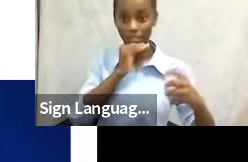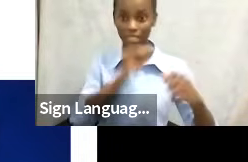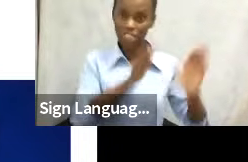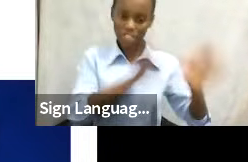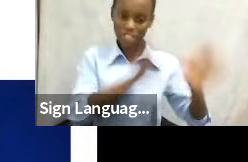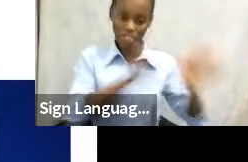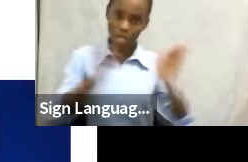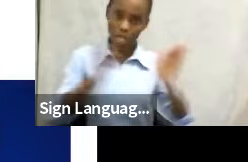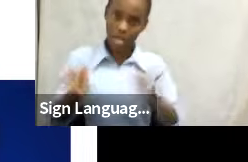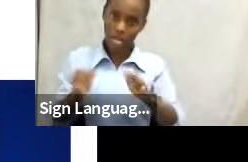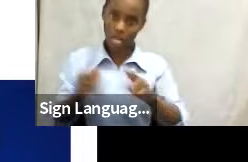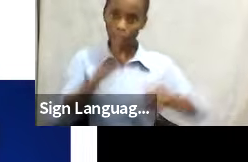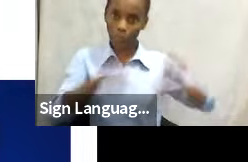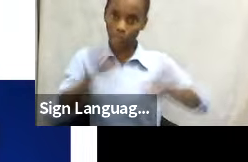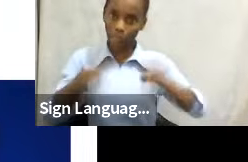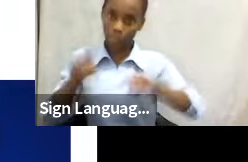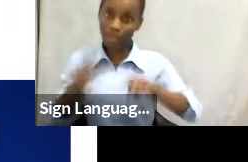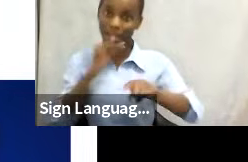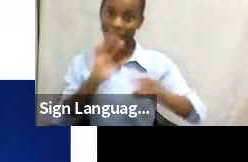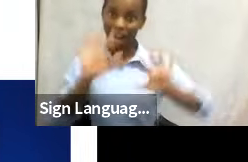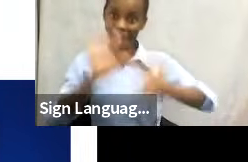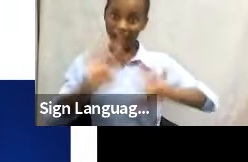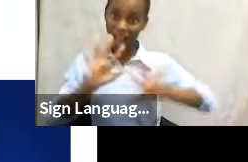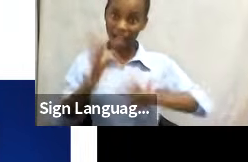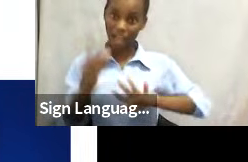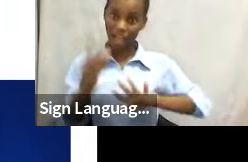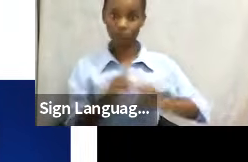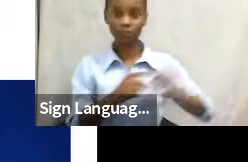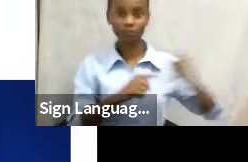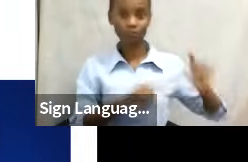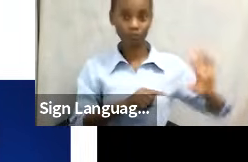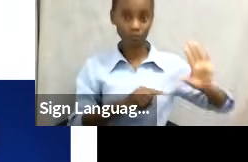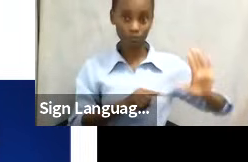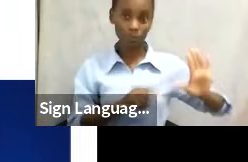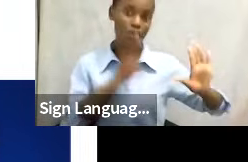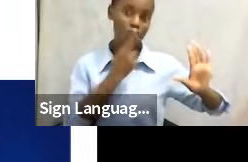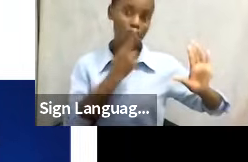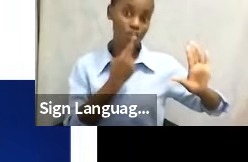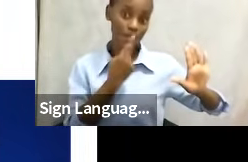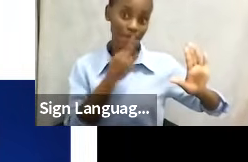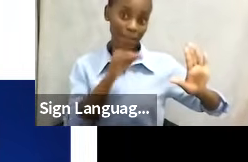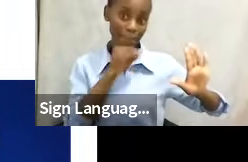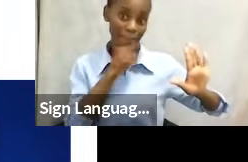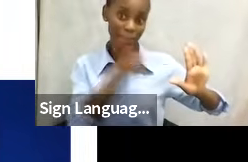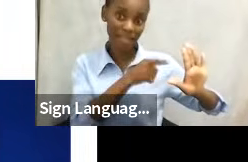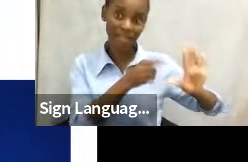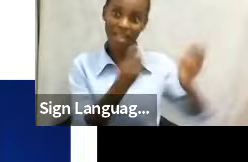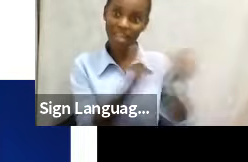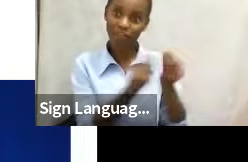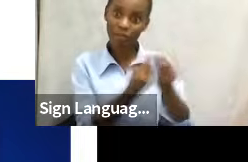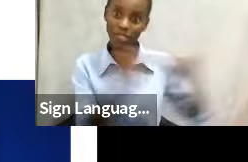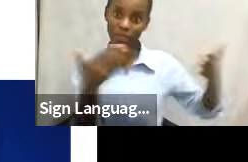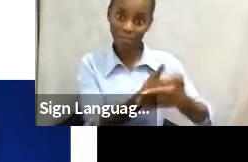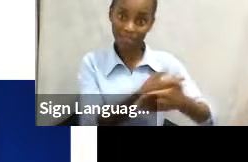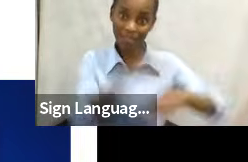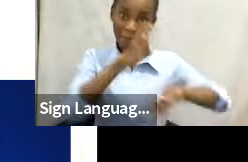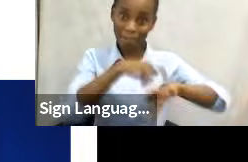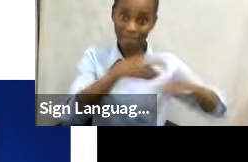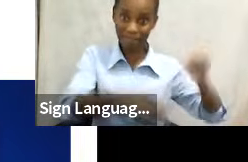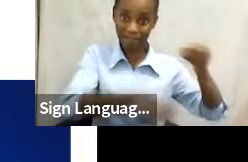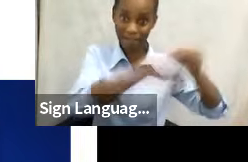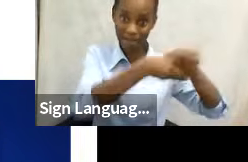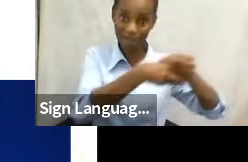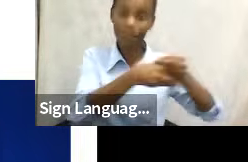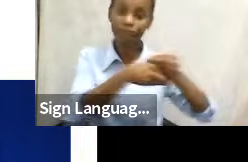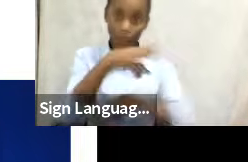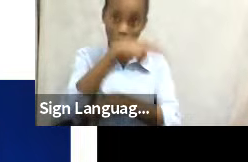color-coded. If a section is red, it means you need to supply information. If it is blue, it means you